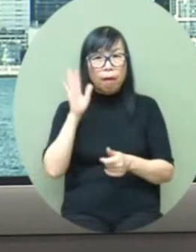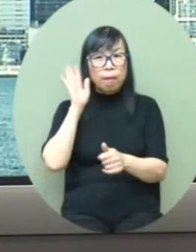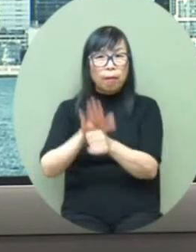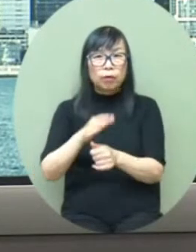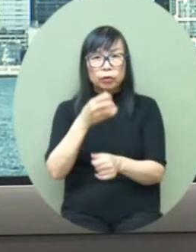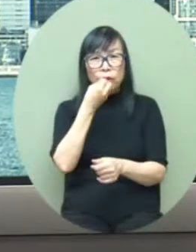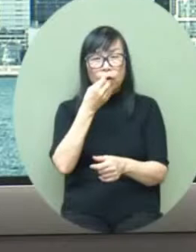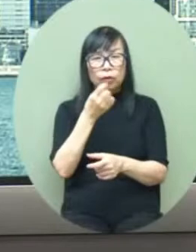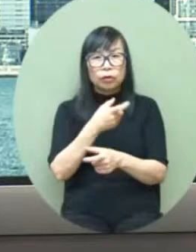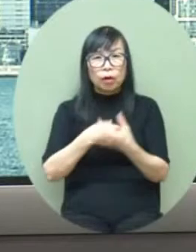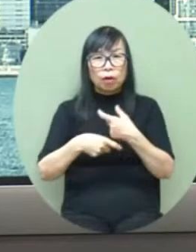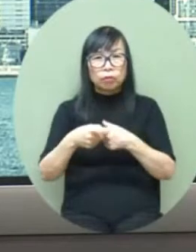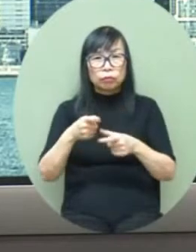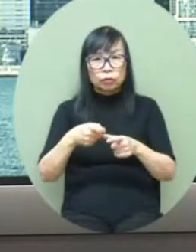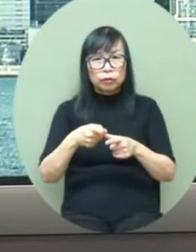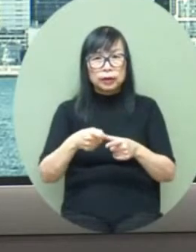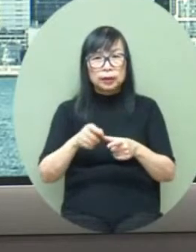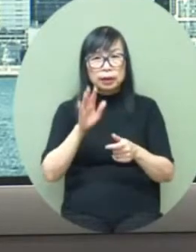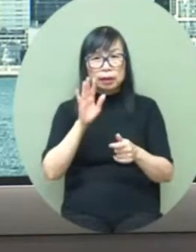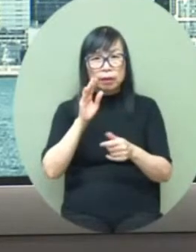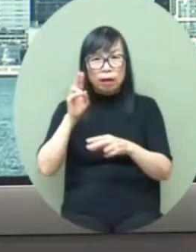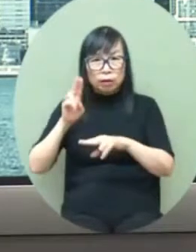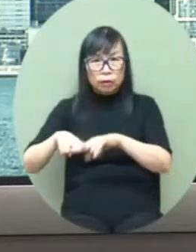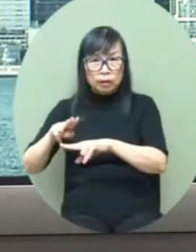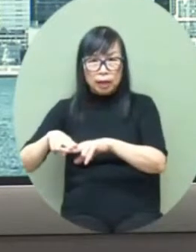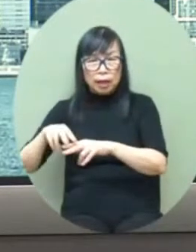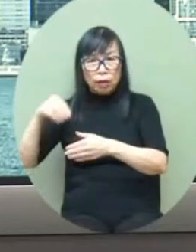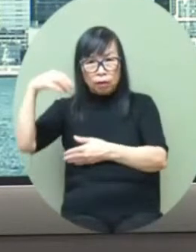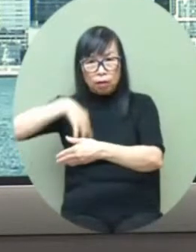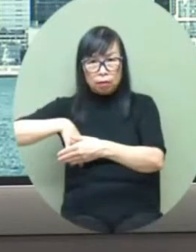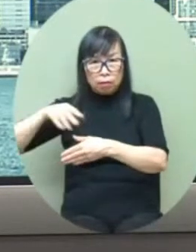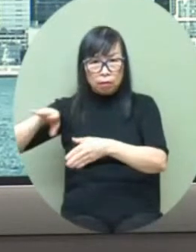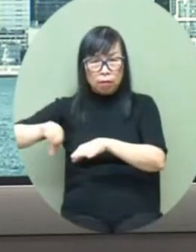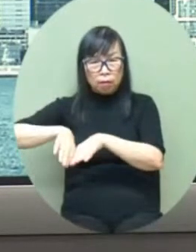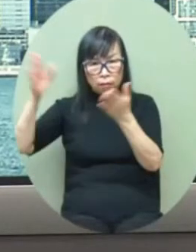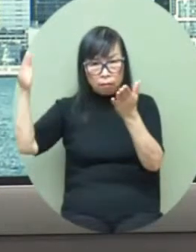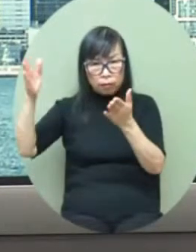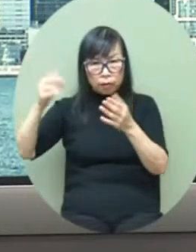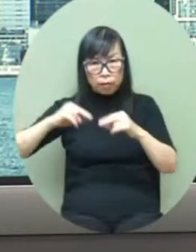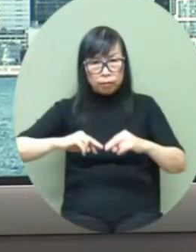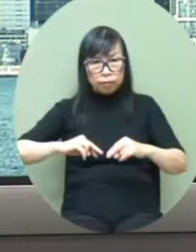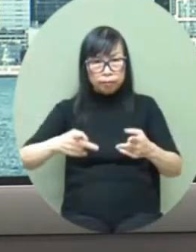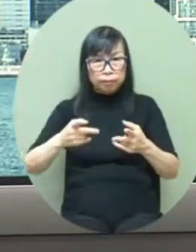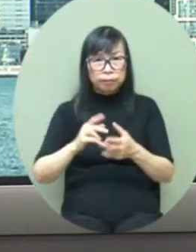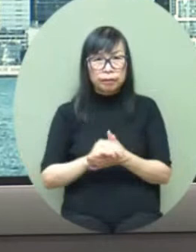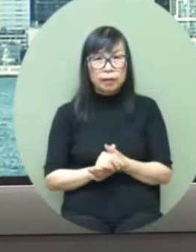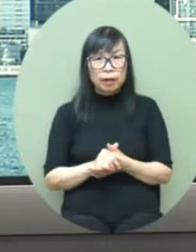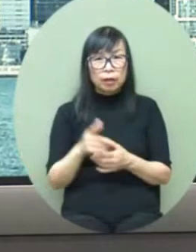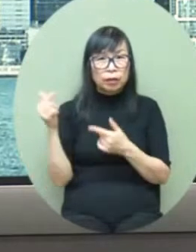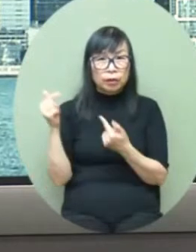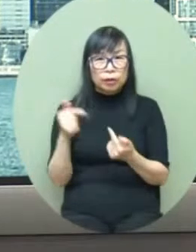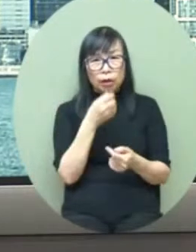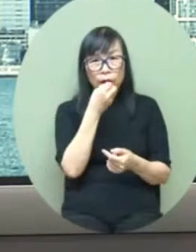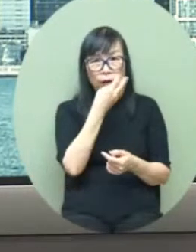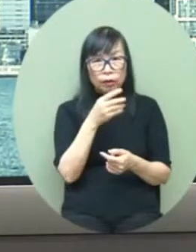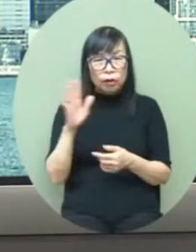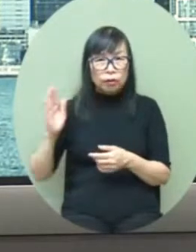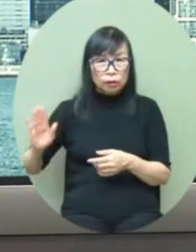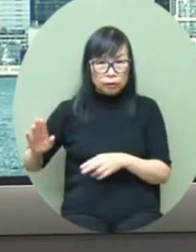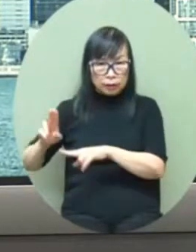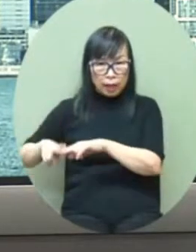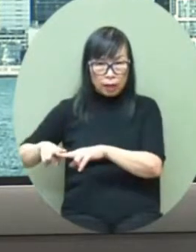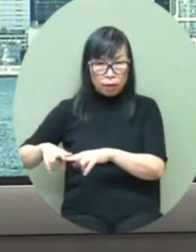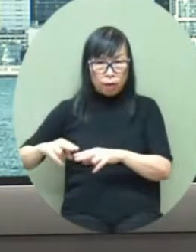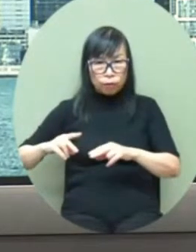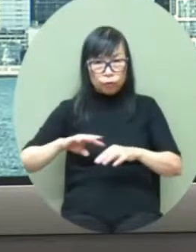products manufactured in Hong Kong and to help Hong Kong enterprises to tap into the huge potential